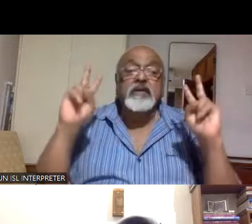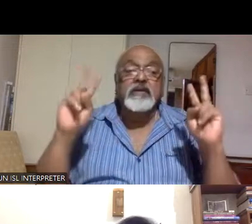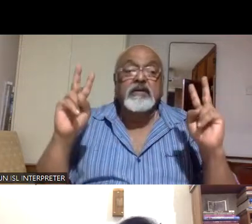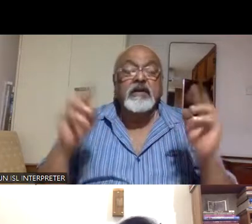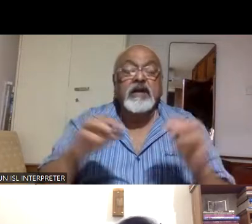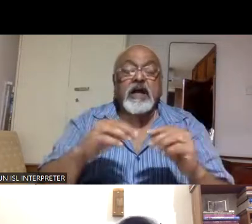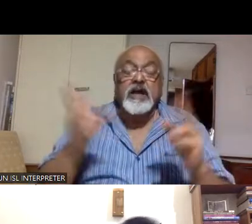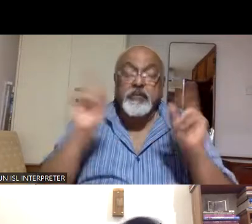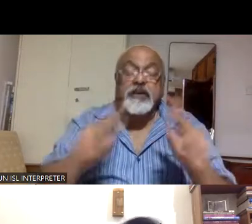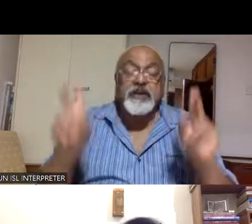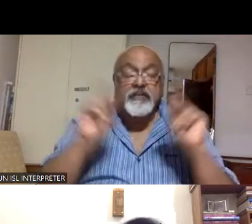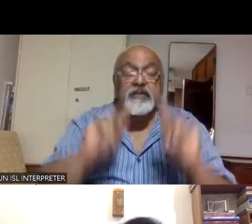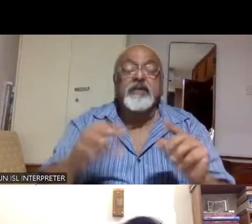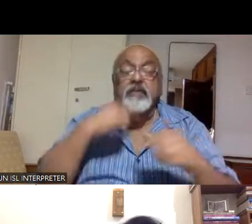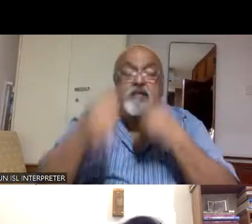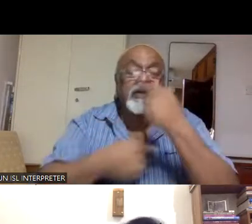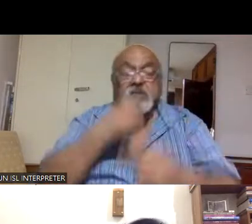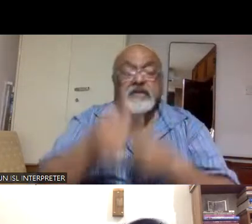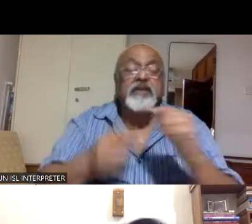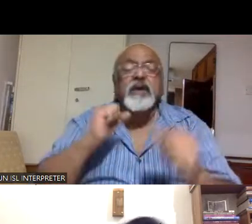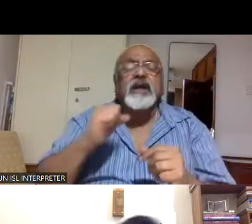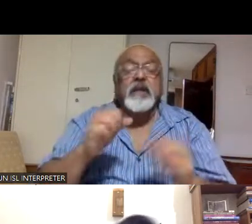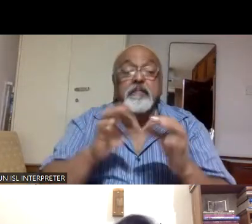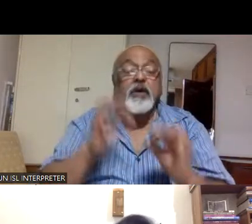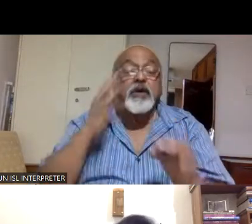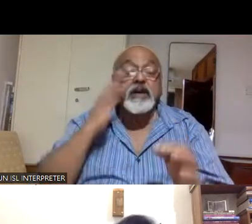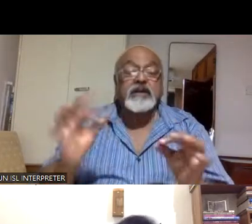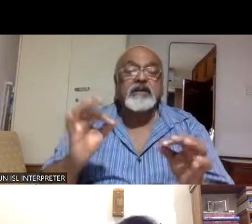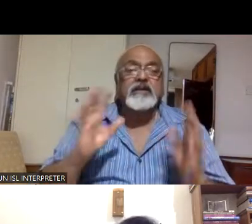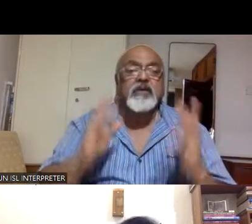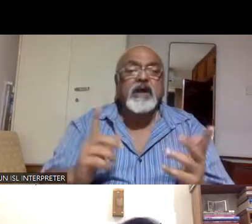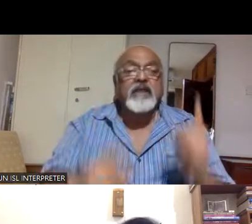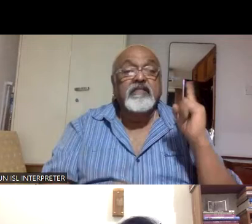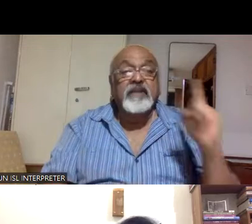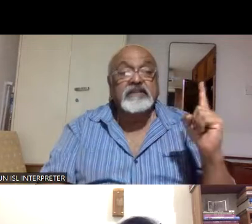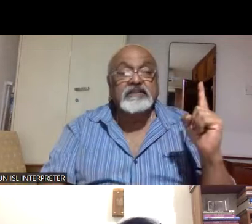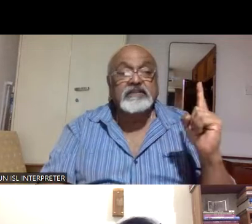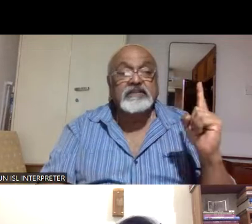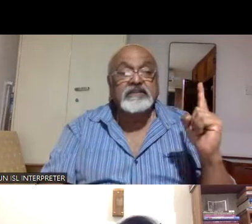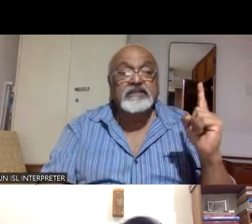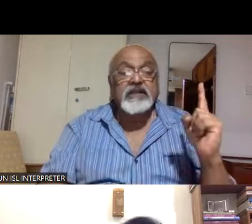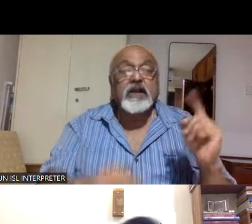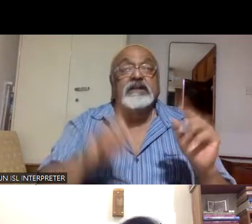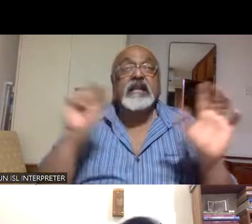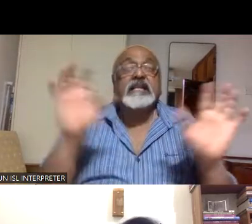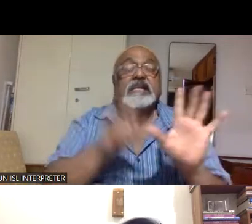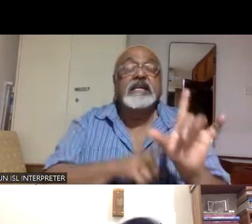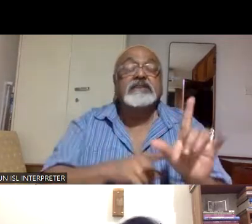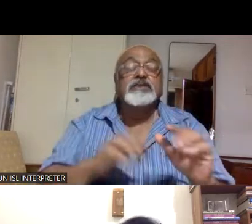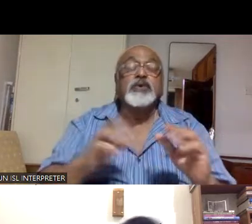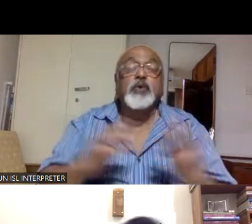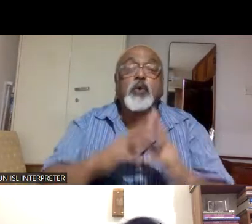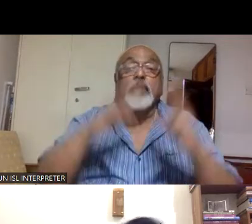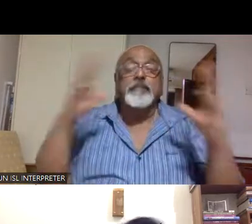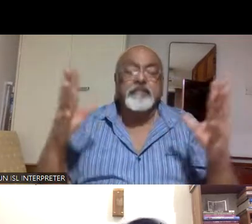these things again and again because these are important. Number one, the decadal growth of population has happened